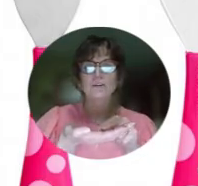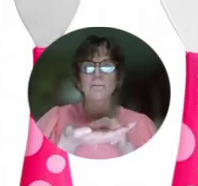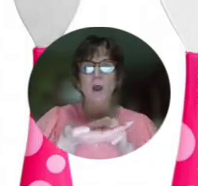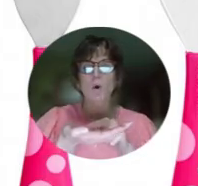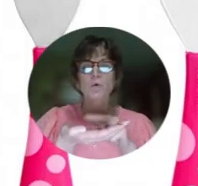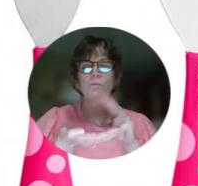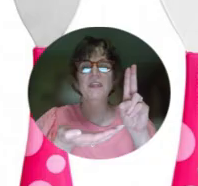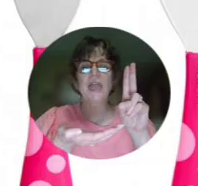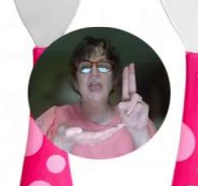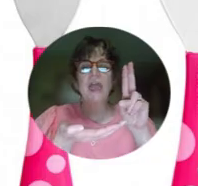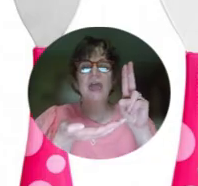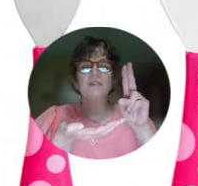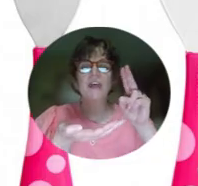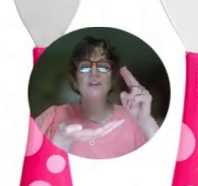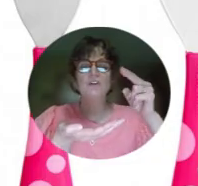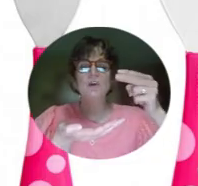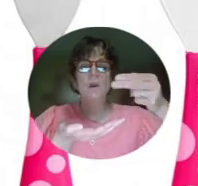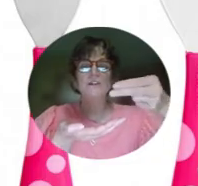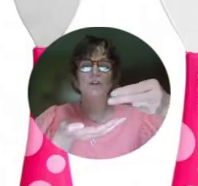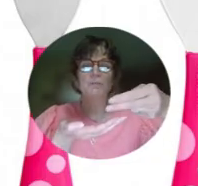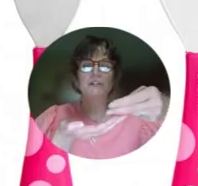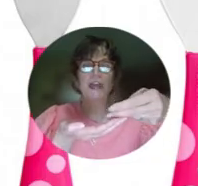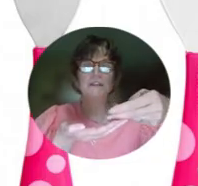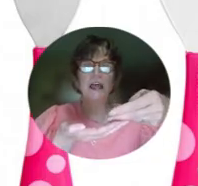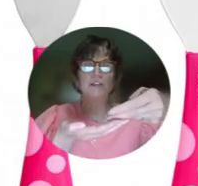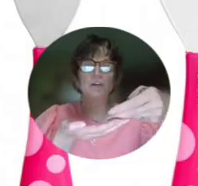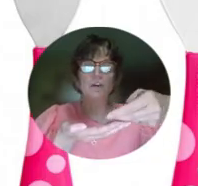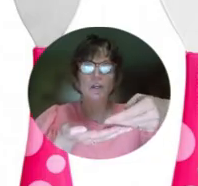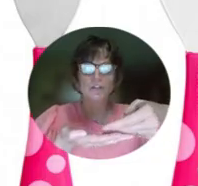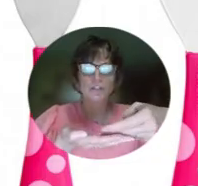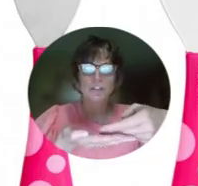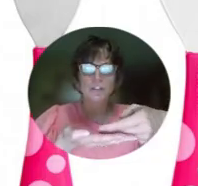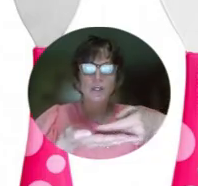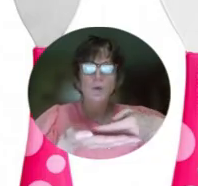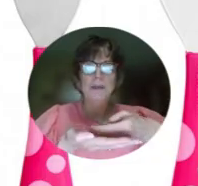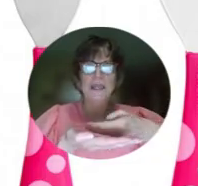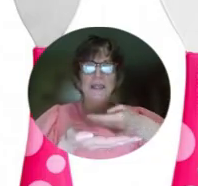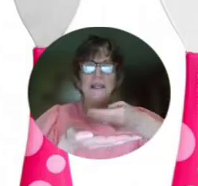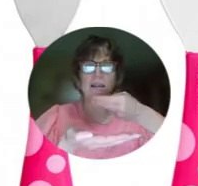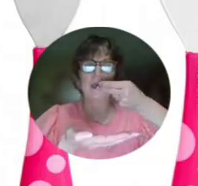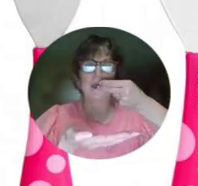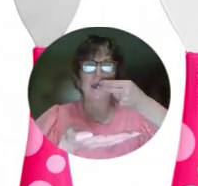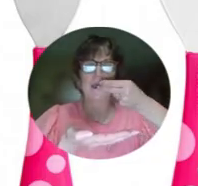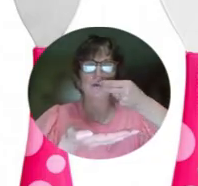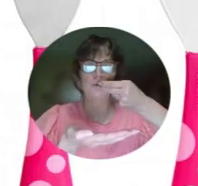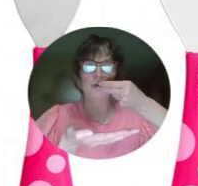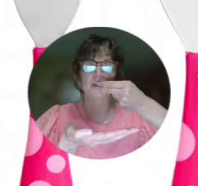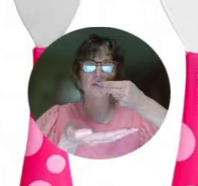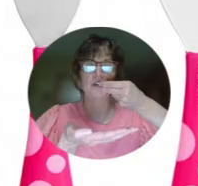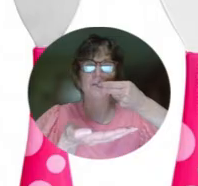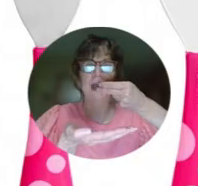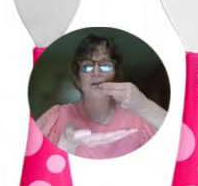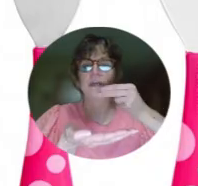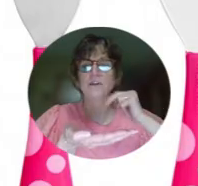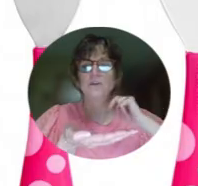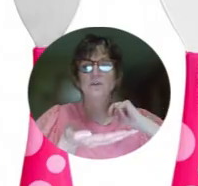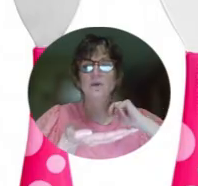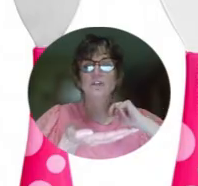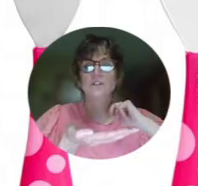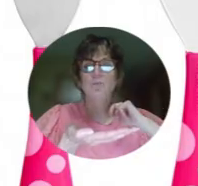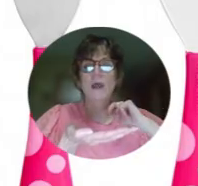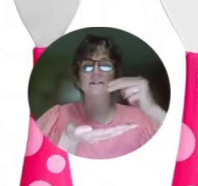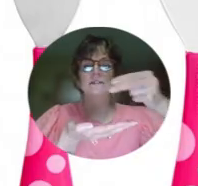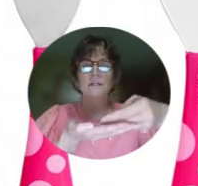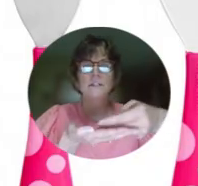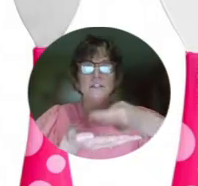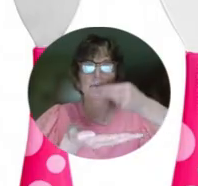plate or the bowl. And then you're going to pretend like you're scooping and you put it to your mouth. And you do it